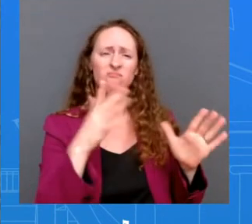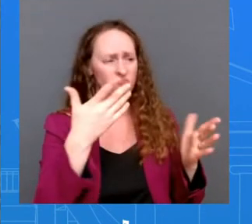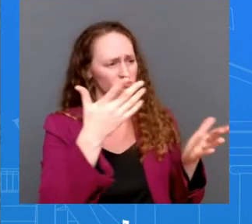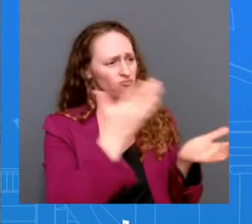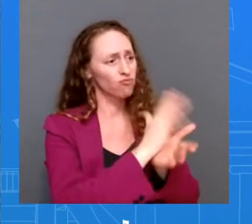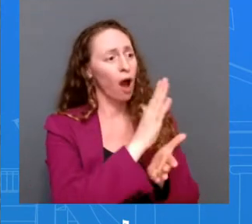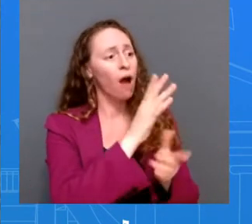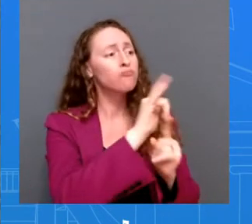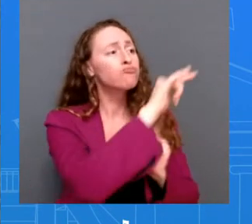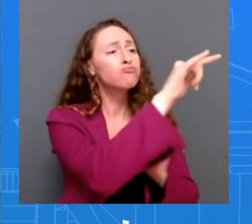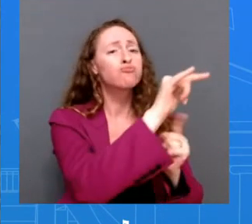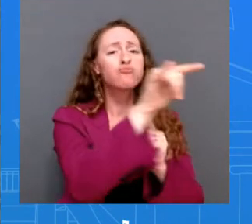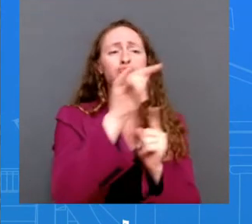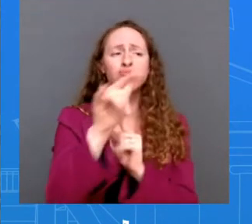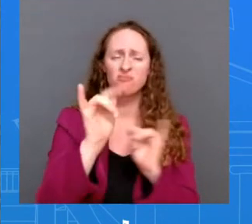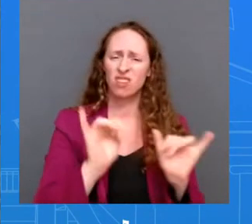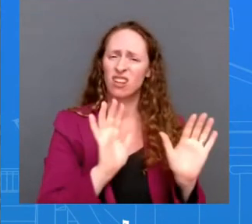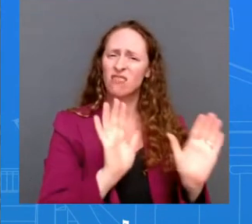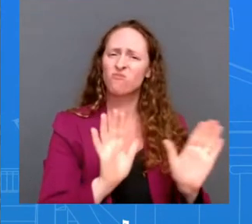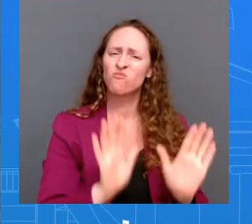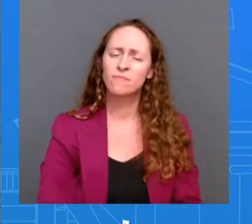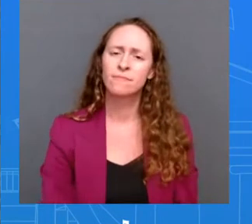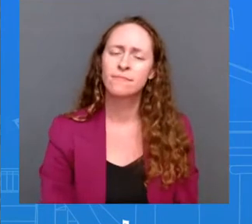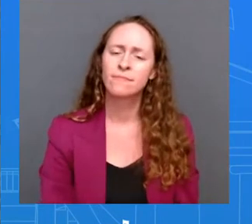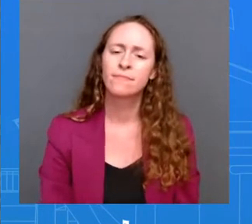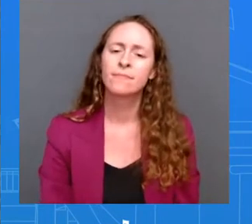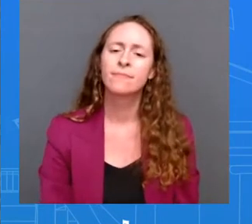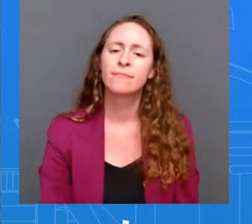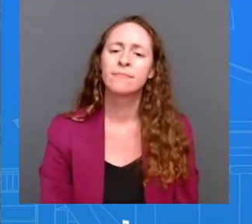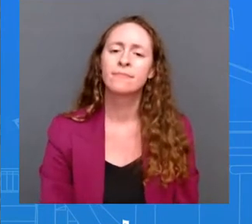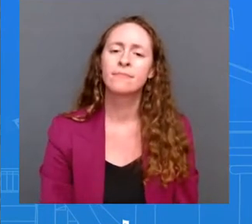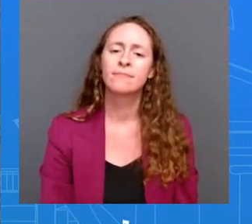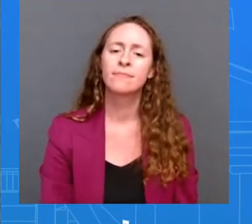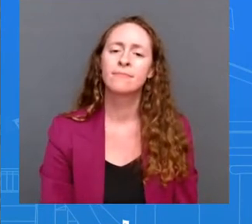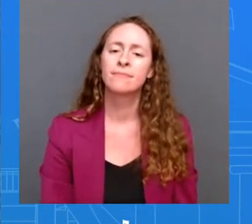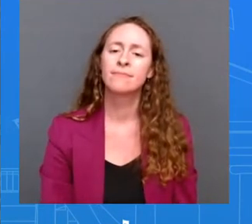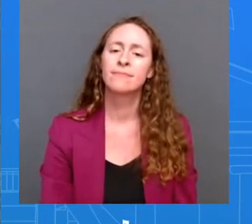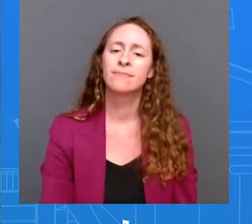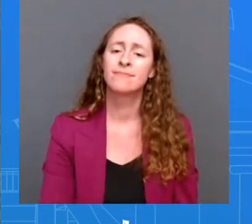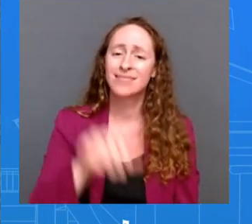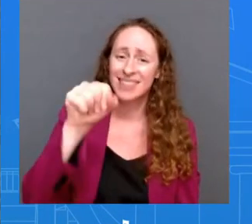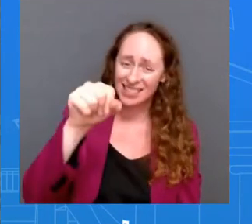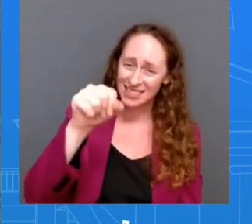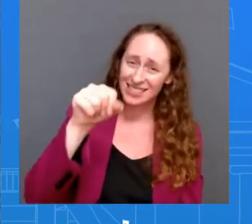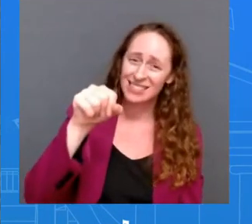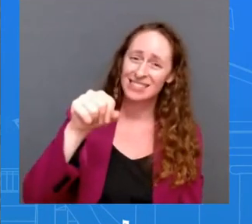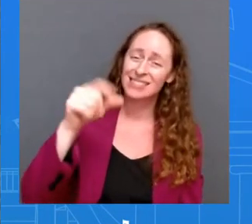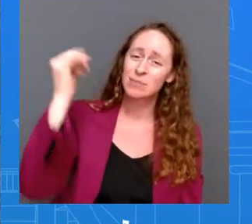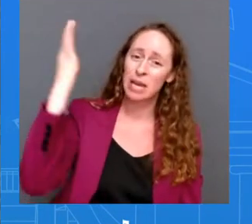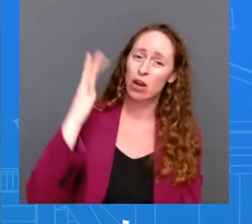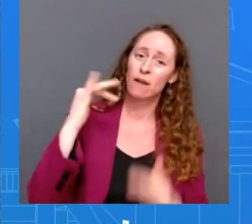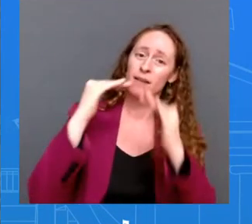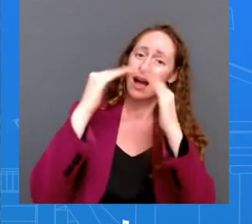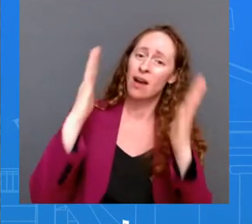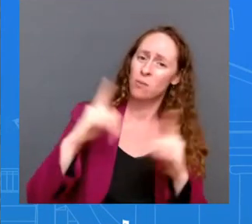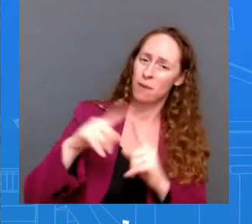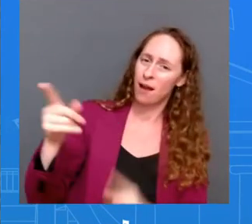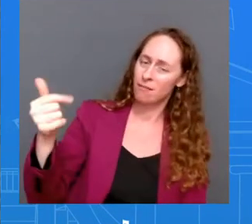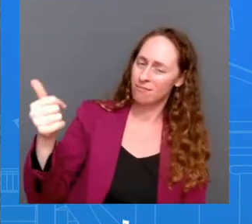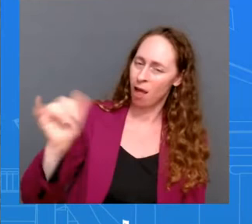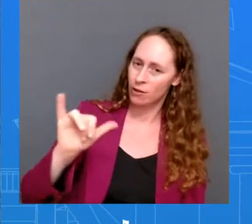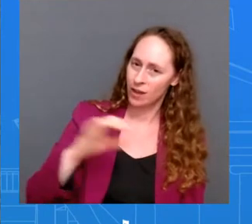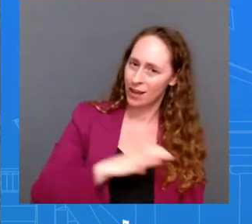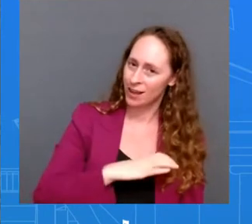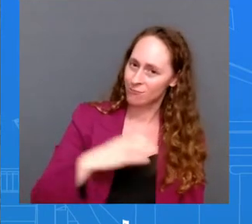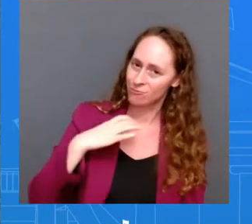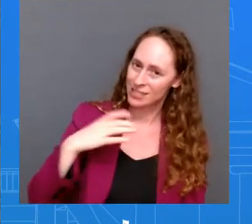year. And she's the Speaker of the House, but she's also a member of Congress. She has the right to go, and our job was to make sure that she had a safe and secure visit. We did